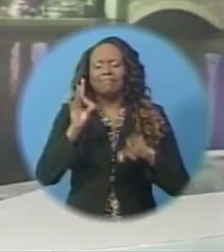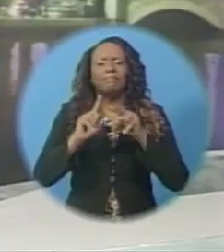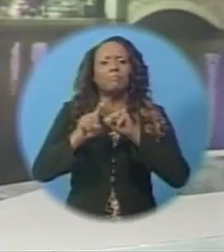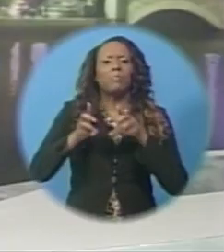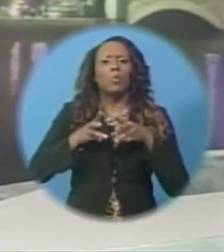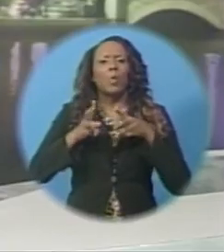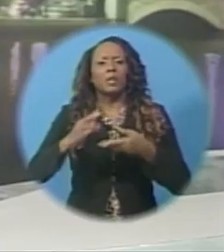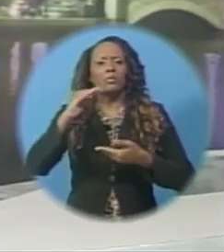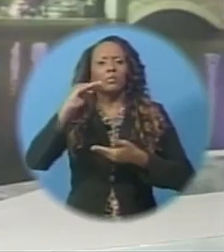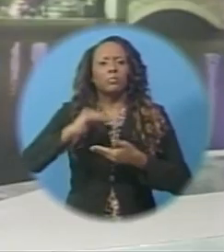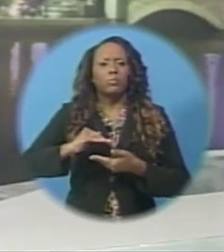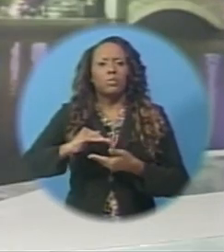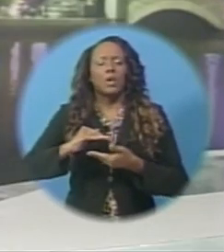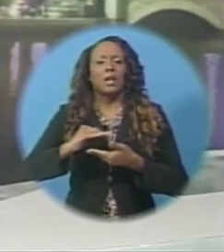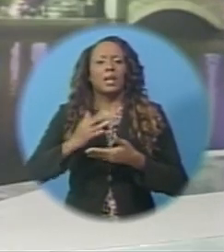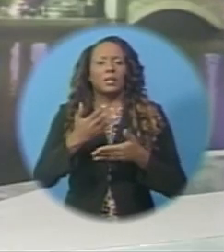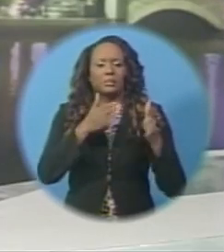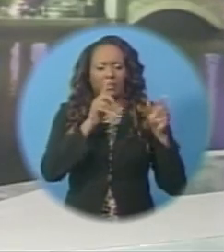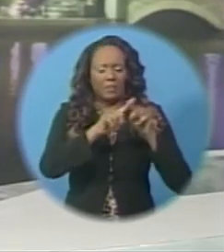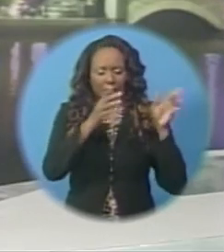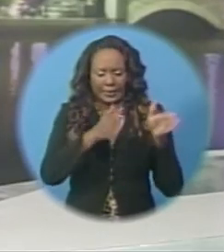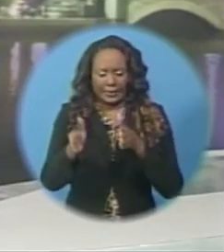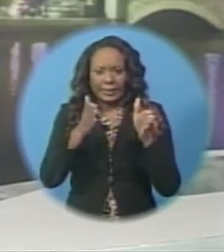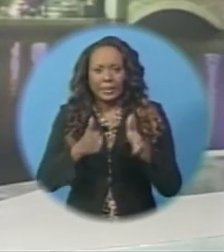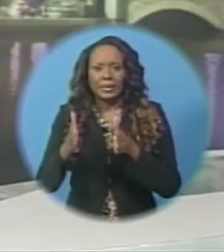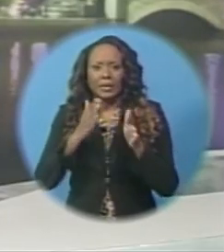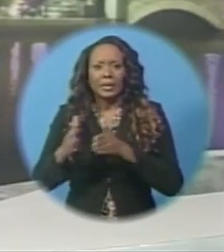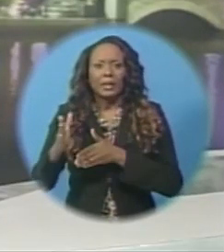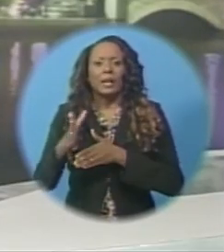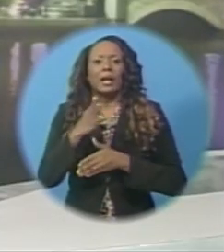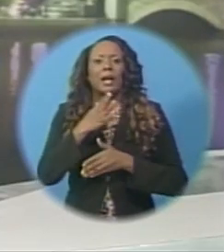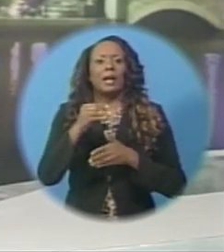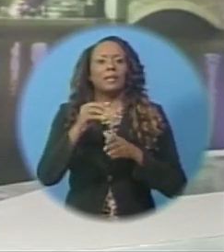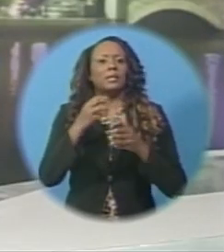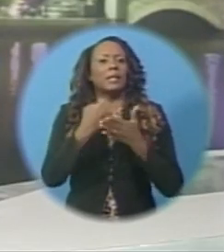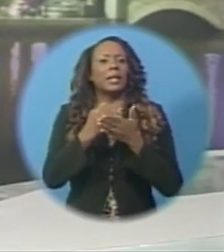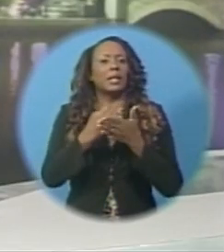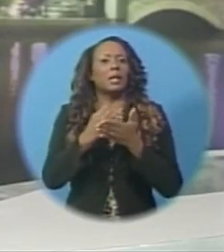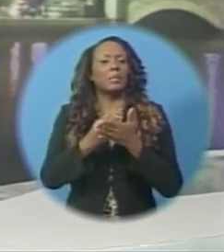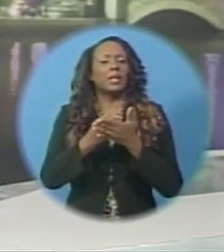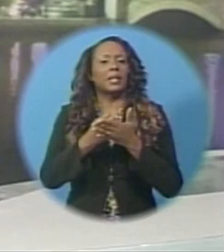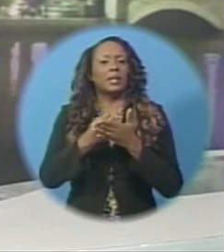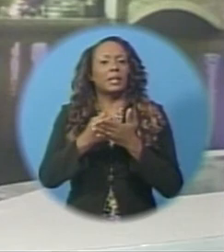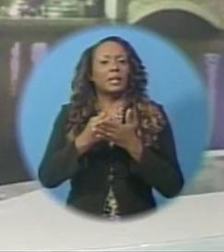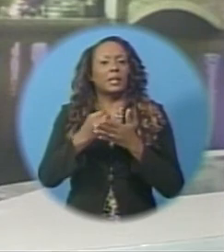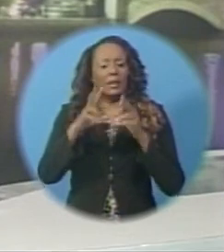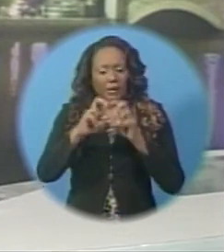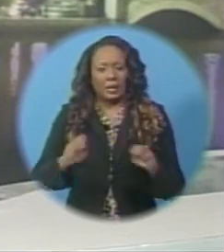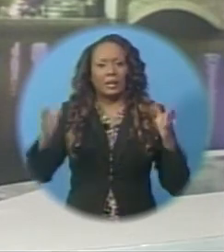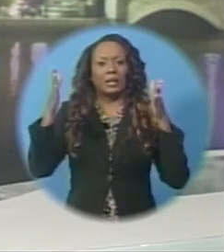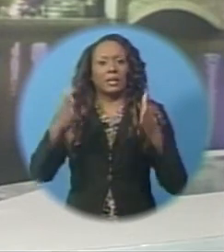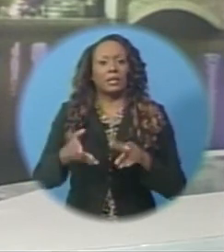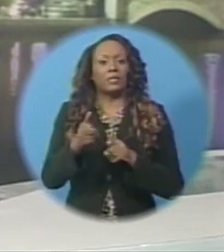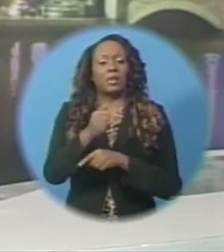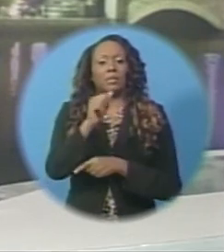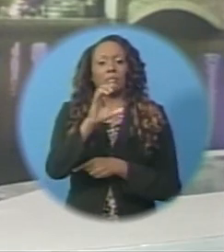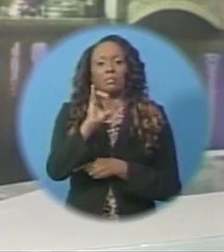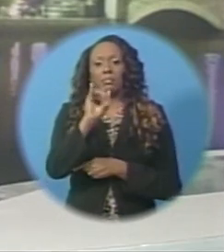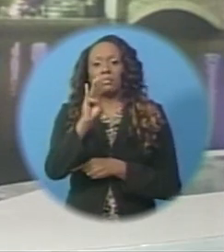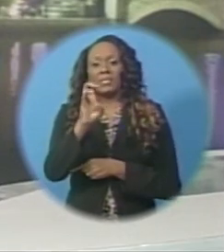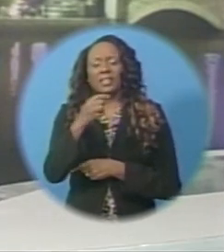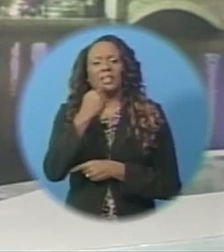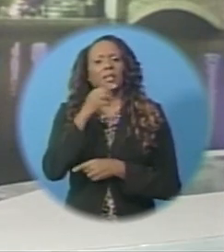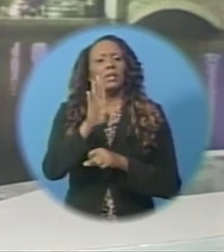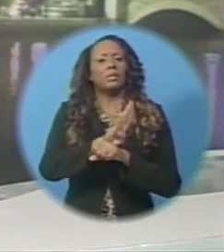foreign exchange outflows. Strategy and economic analyst at CIBC First Caribbean, Shane Lowe, says Barbados has